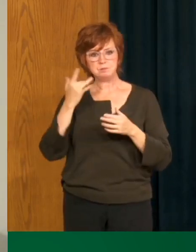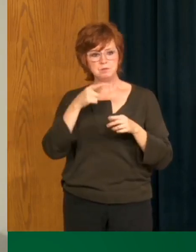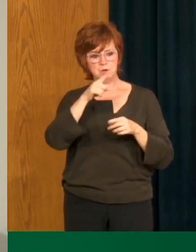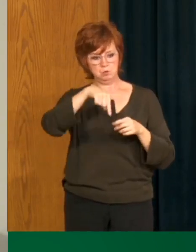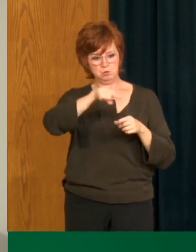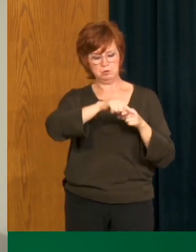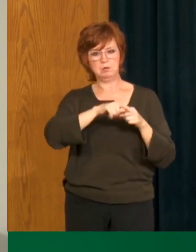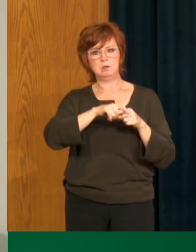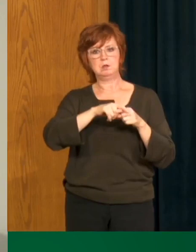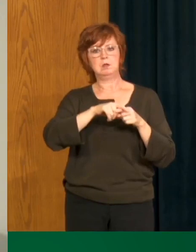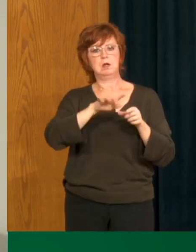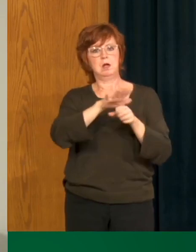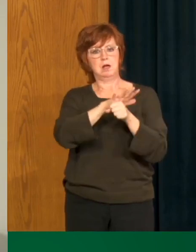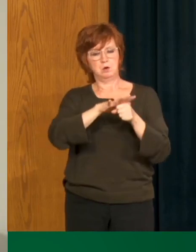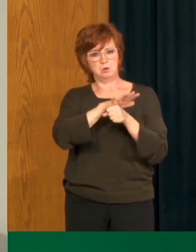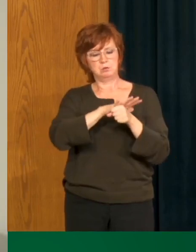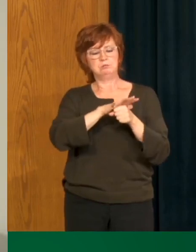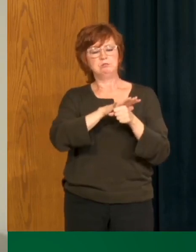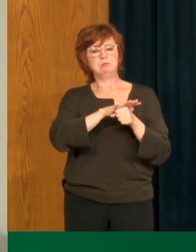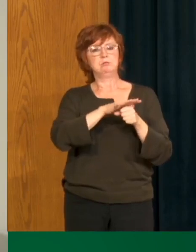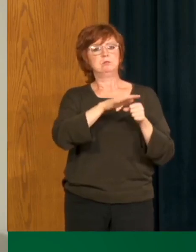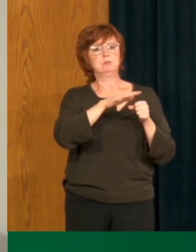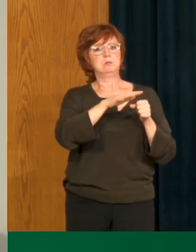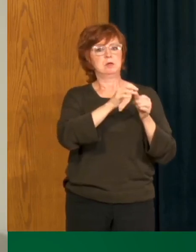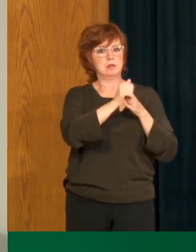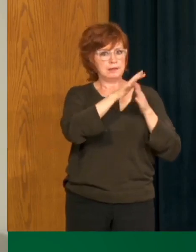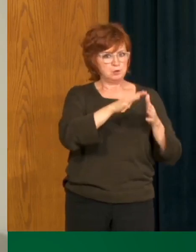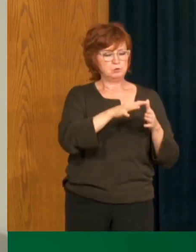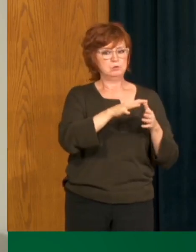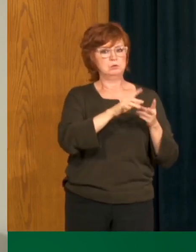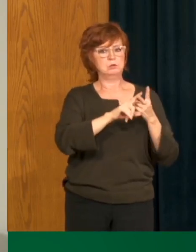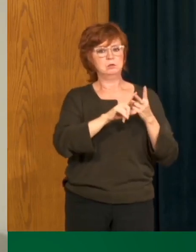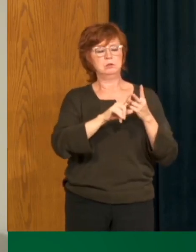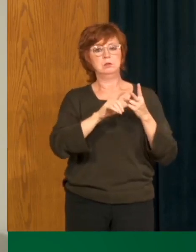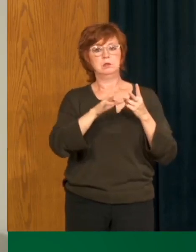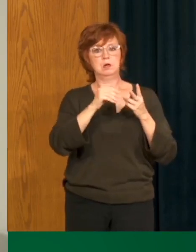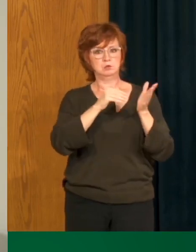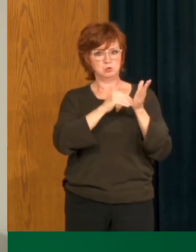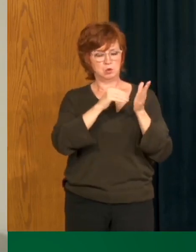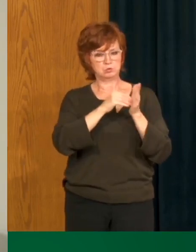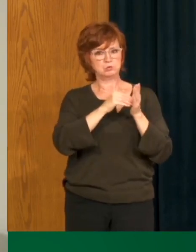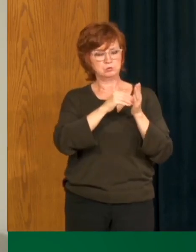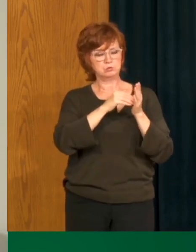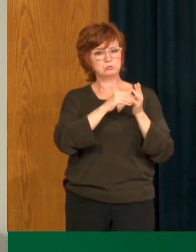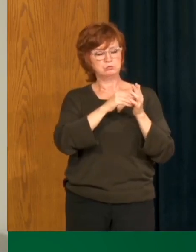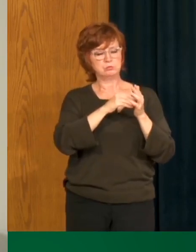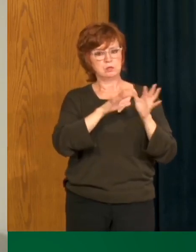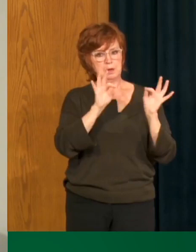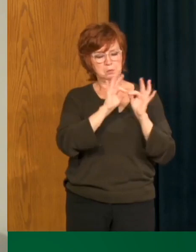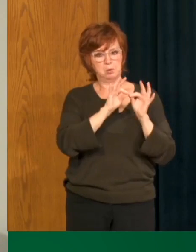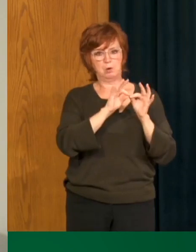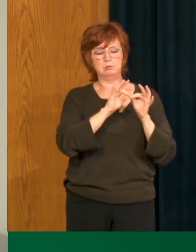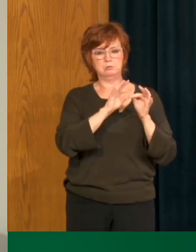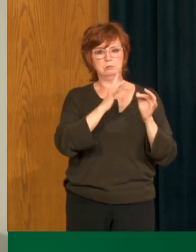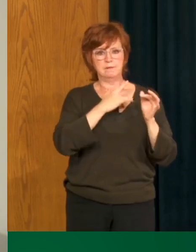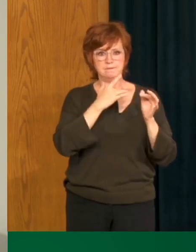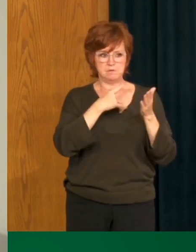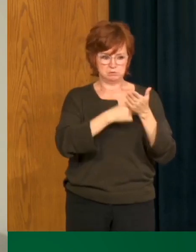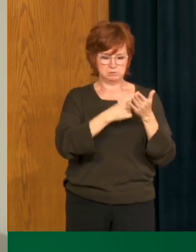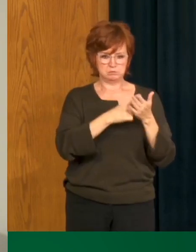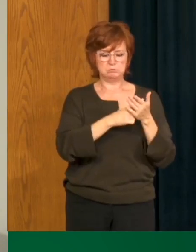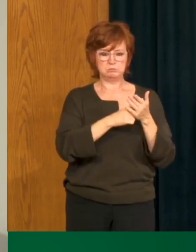medical health officers and local community leaders. And that really assisted along with everything you need to do locally, staying home if you're